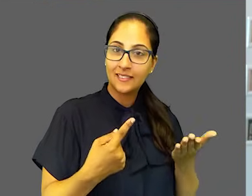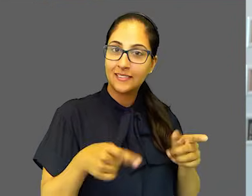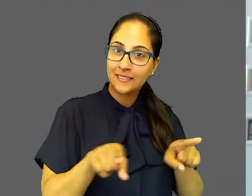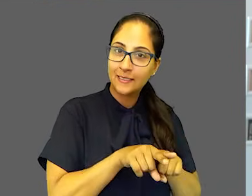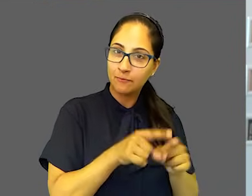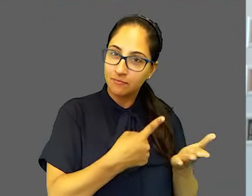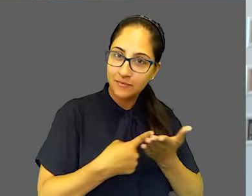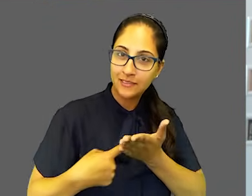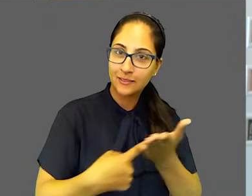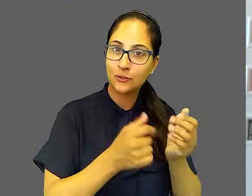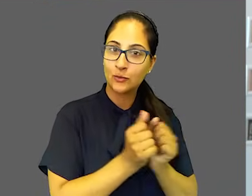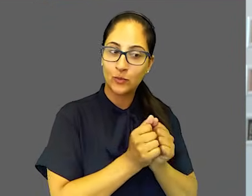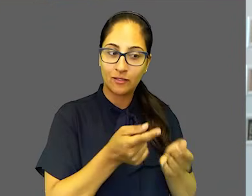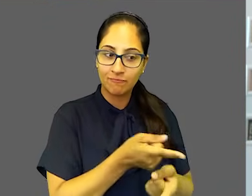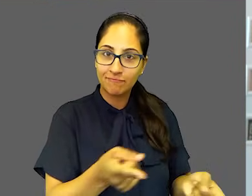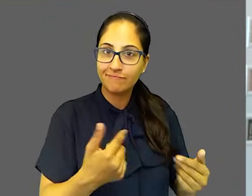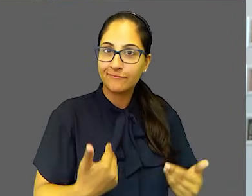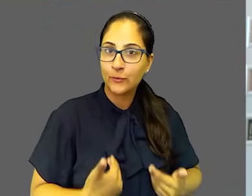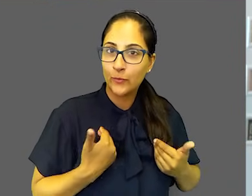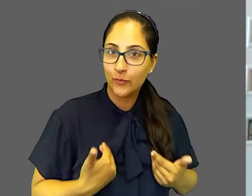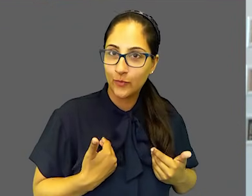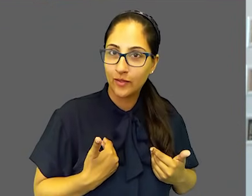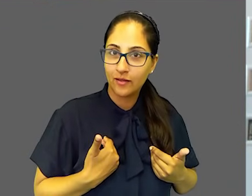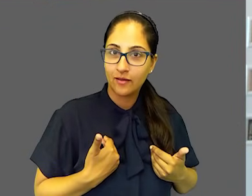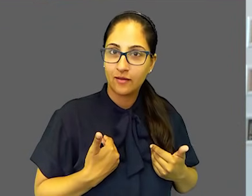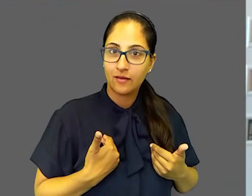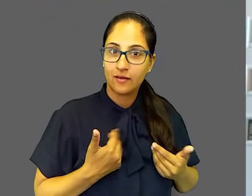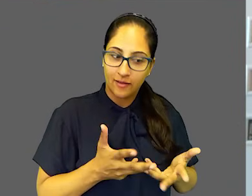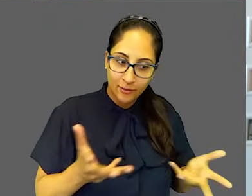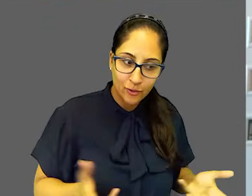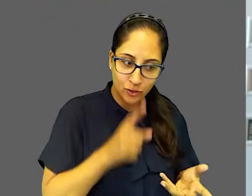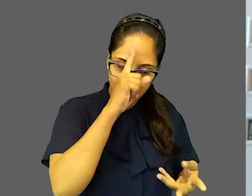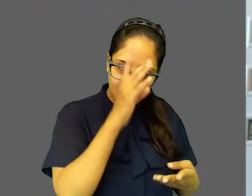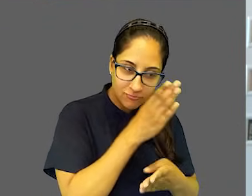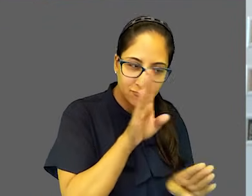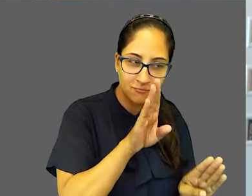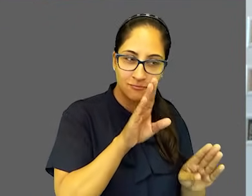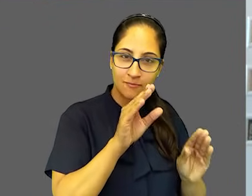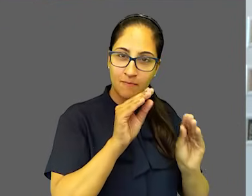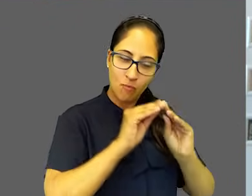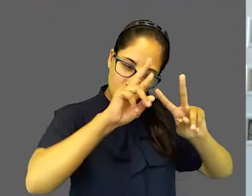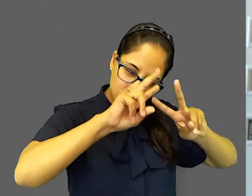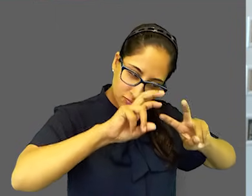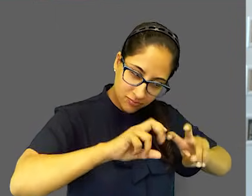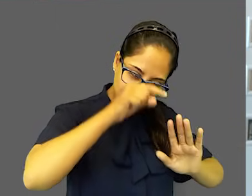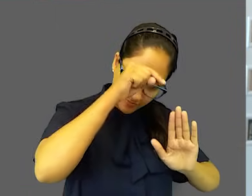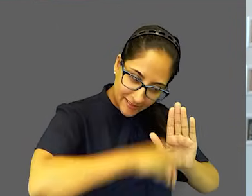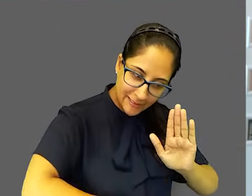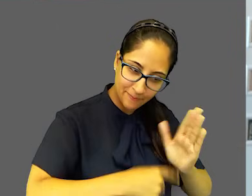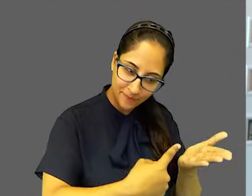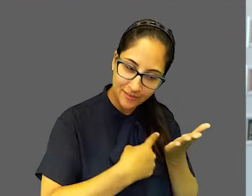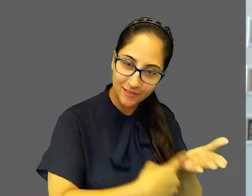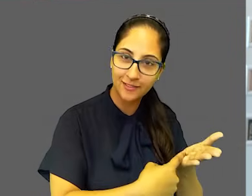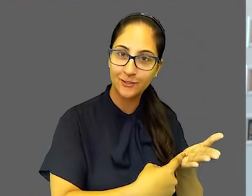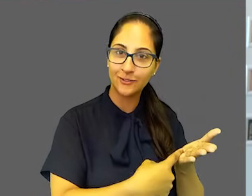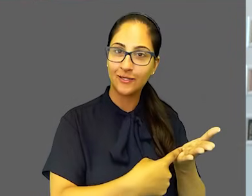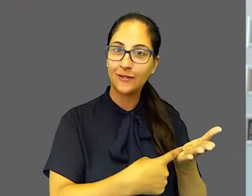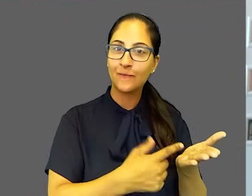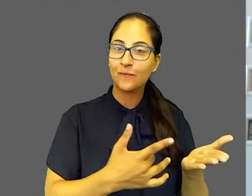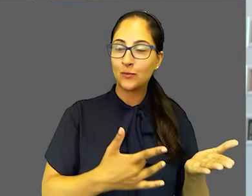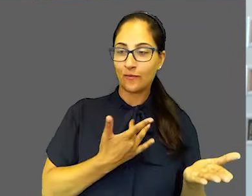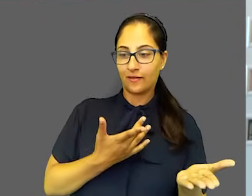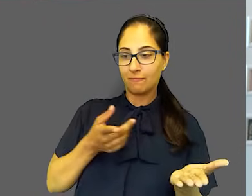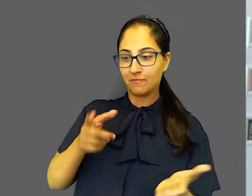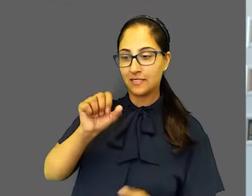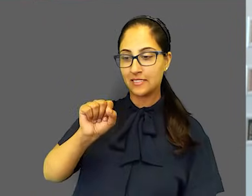it on young minds? So for me, it was so fascinating and so interesting that this could all come together